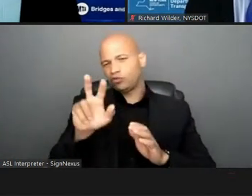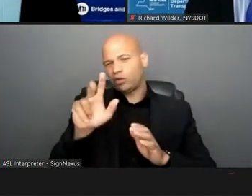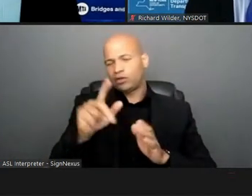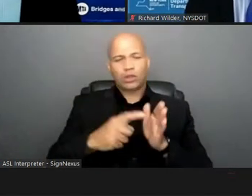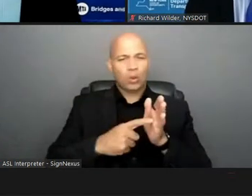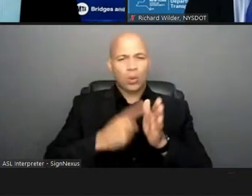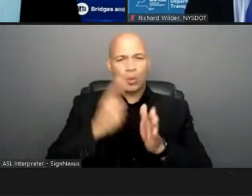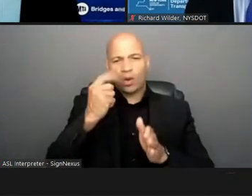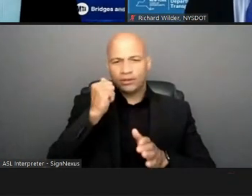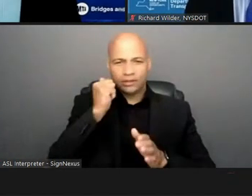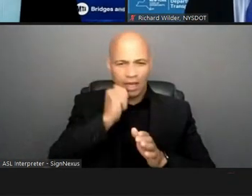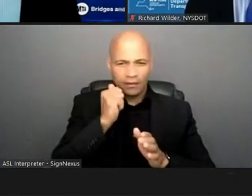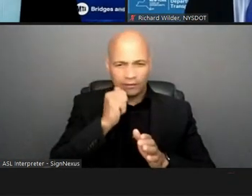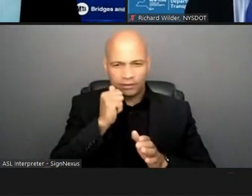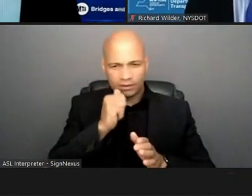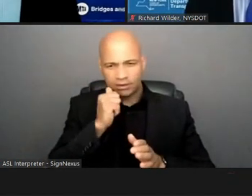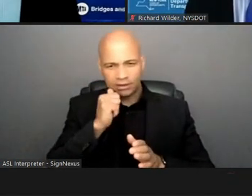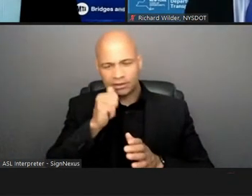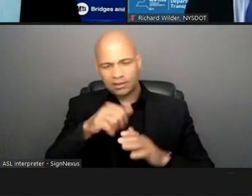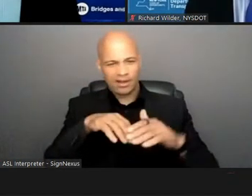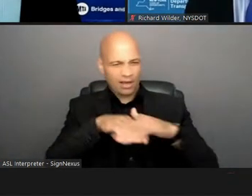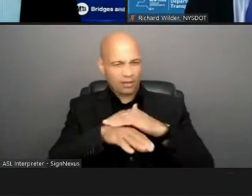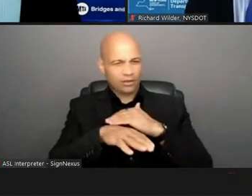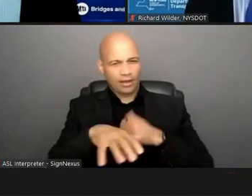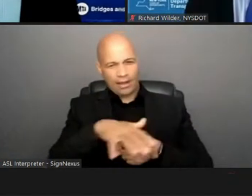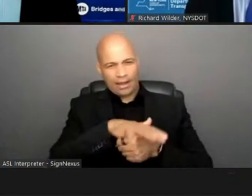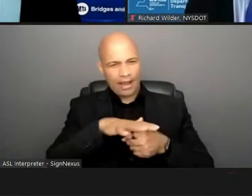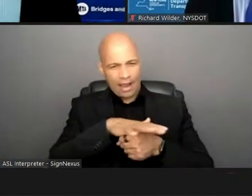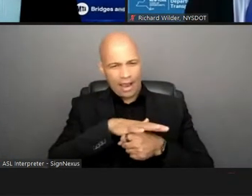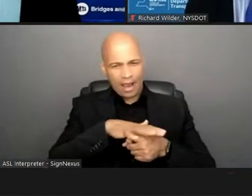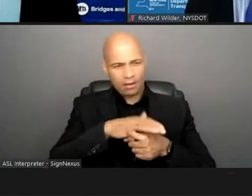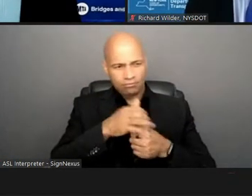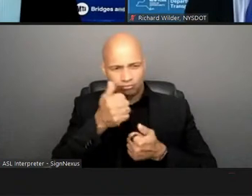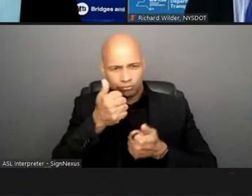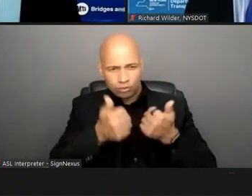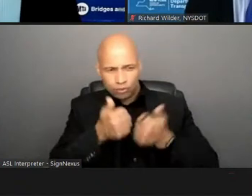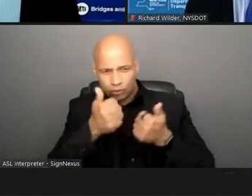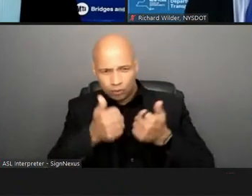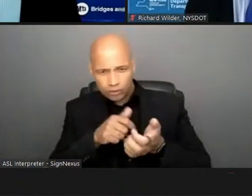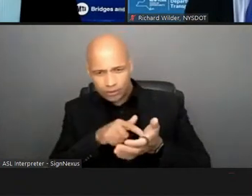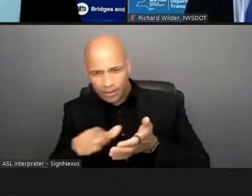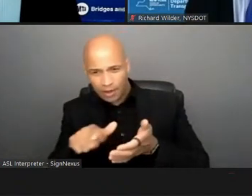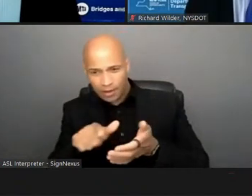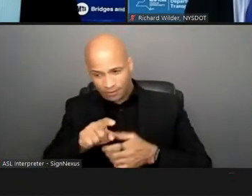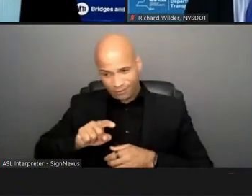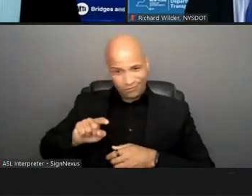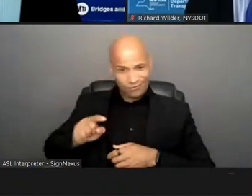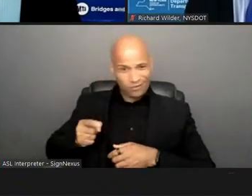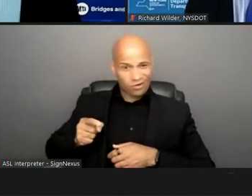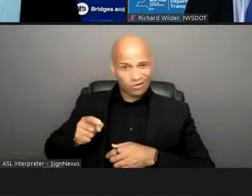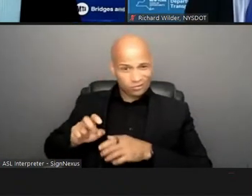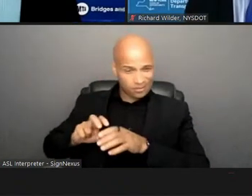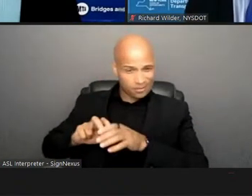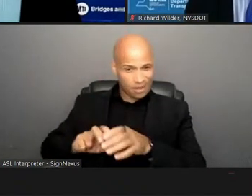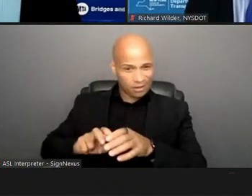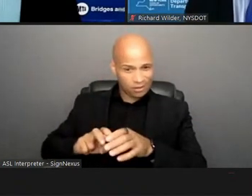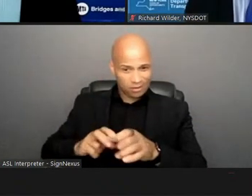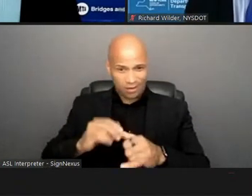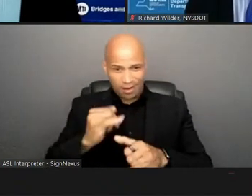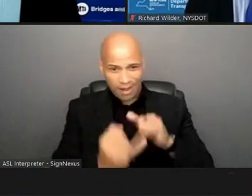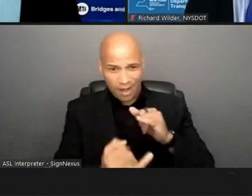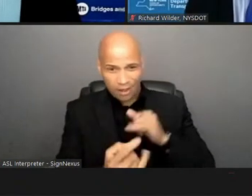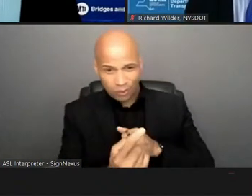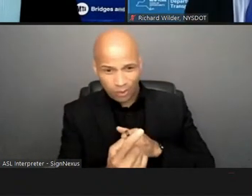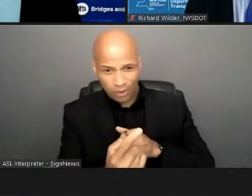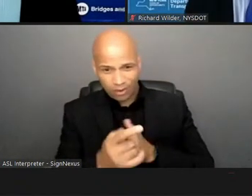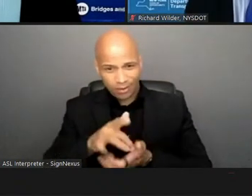fee onto drivers entering the Zone which passenger would pay that the first passenger of The Day The Last Passenger of the day the